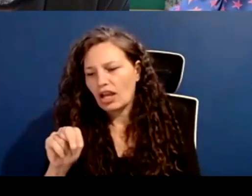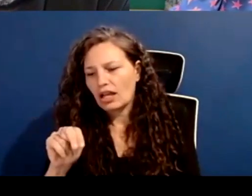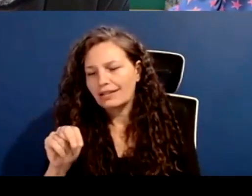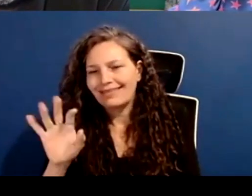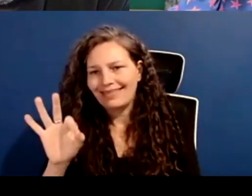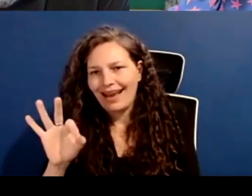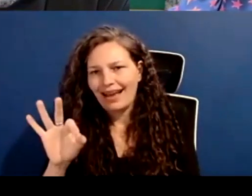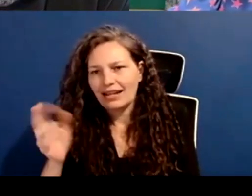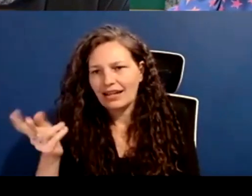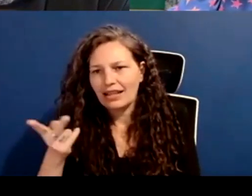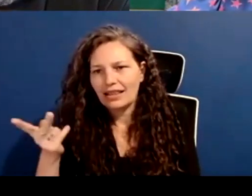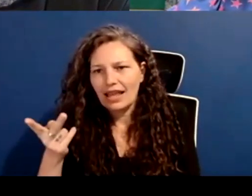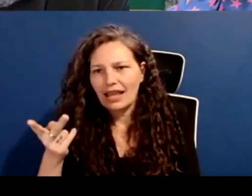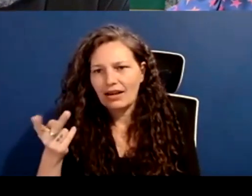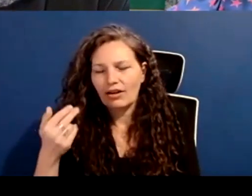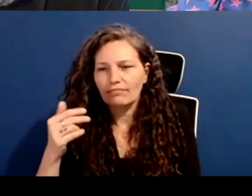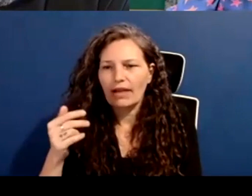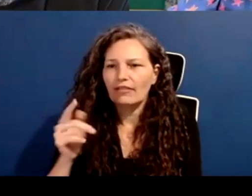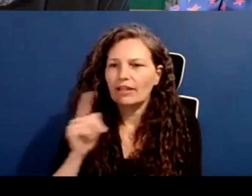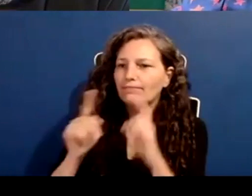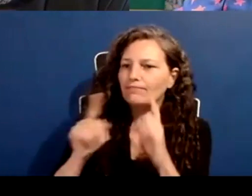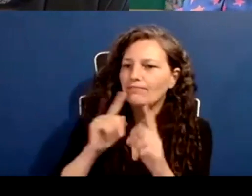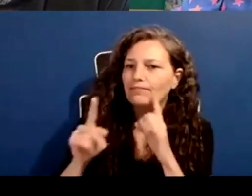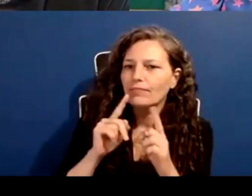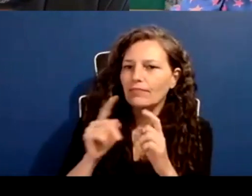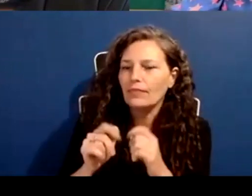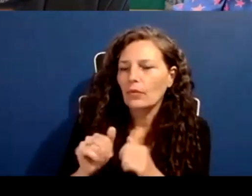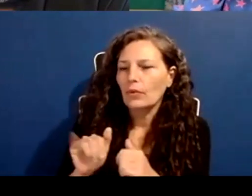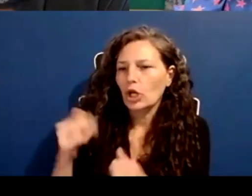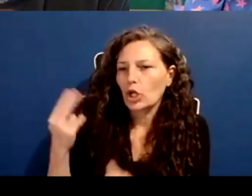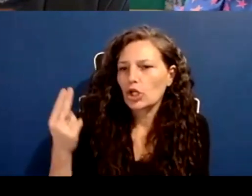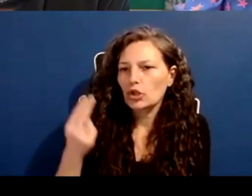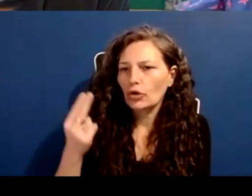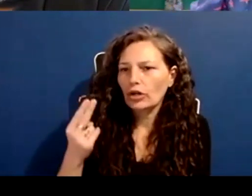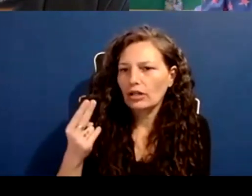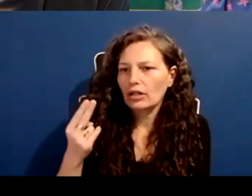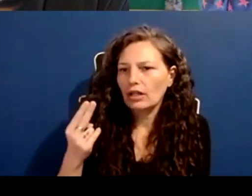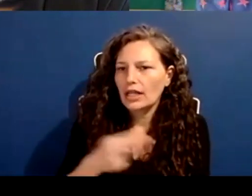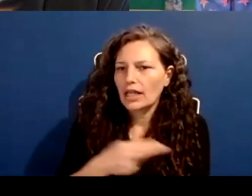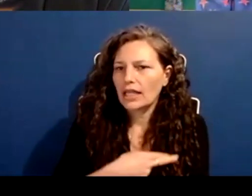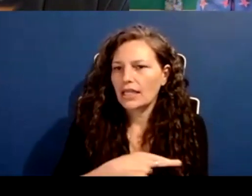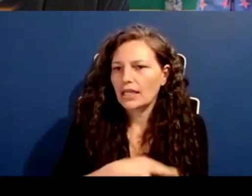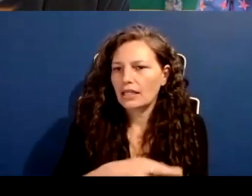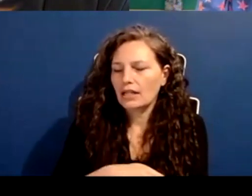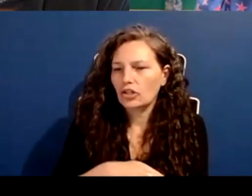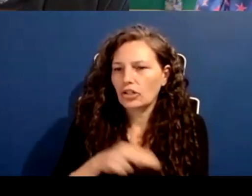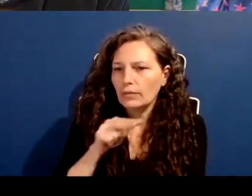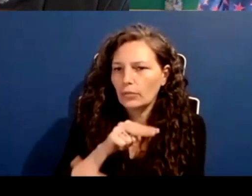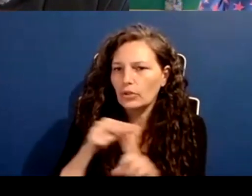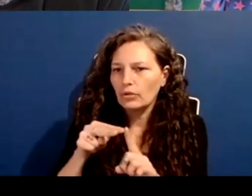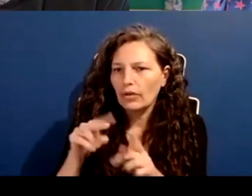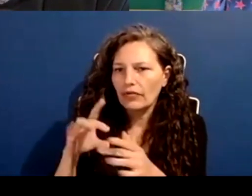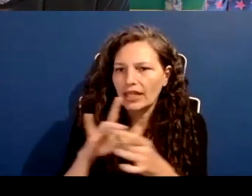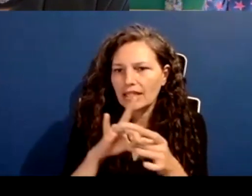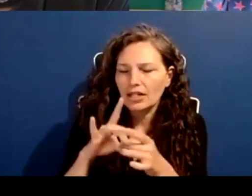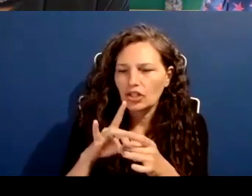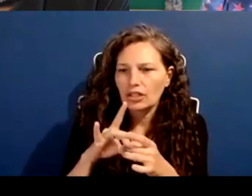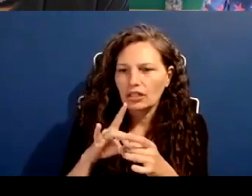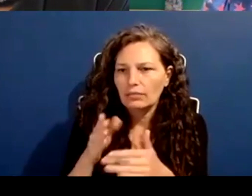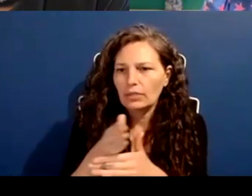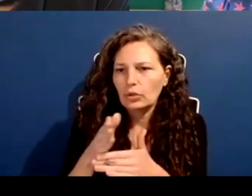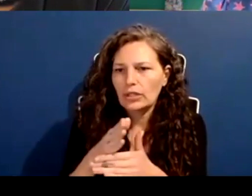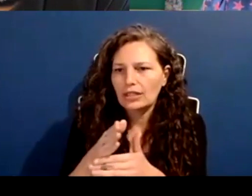historical, theological view of what the connection between disability and sin actually is.